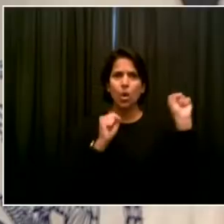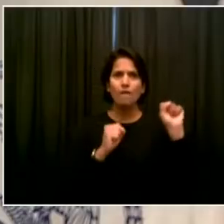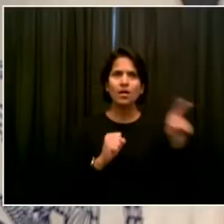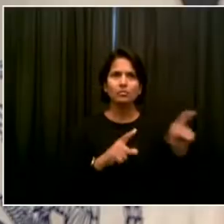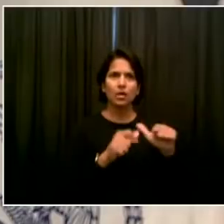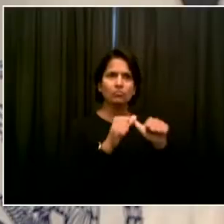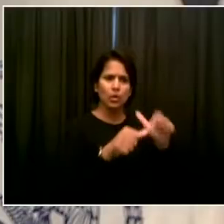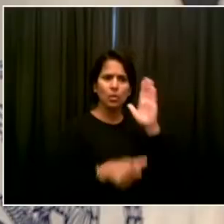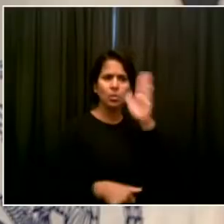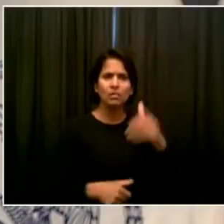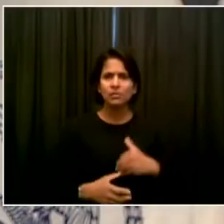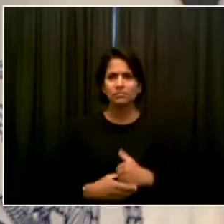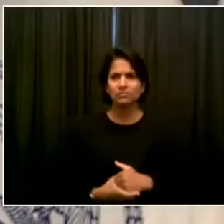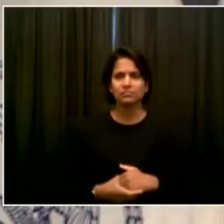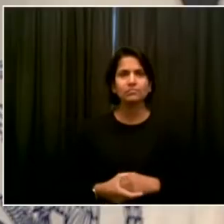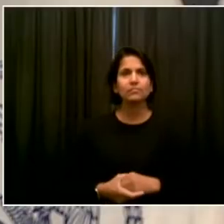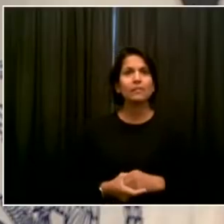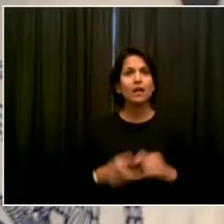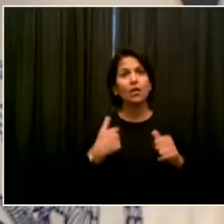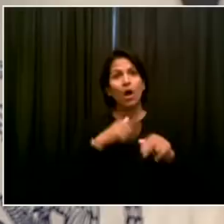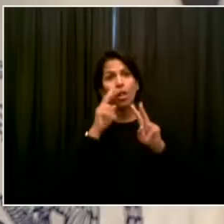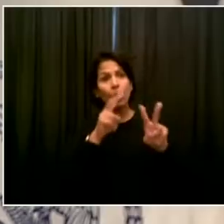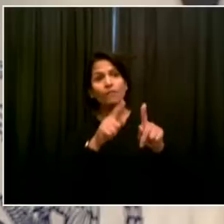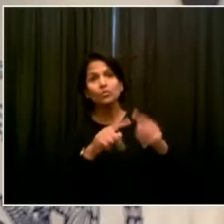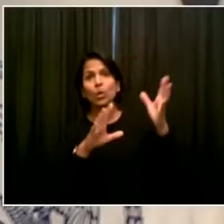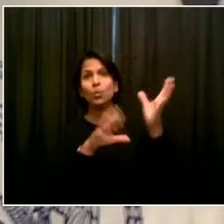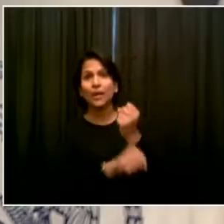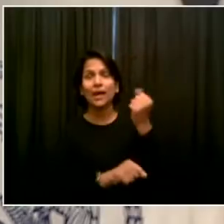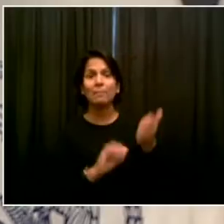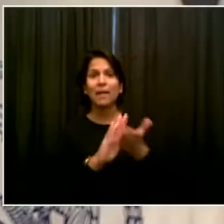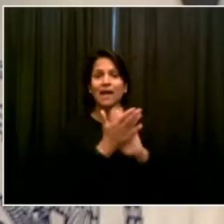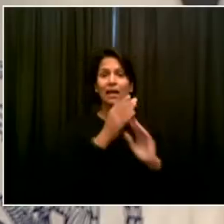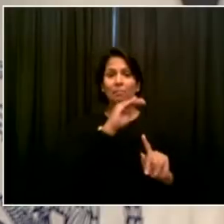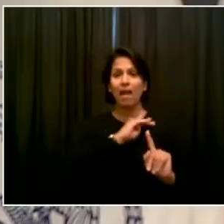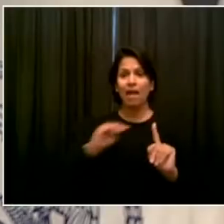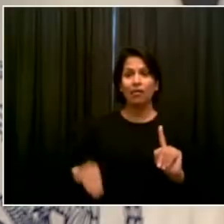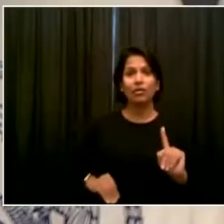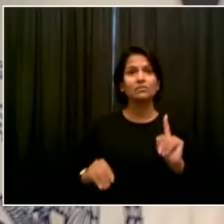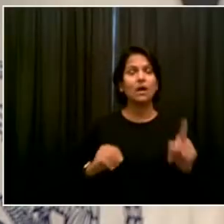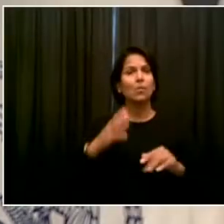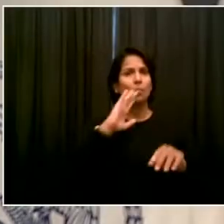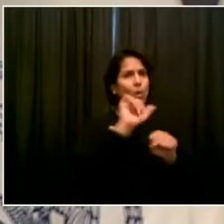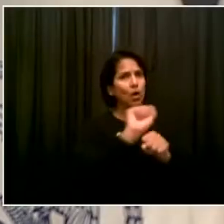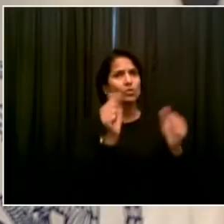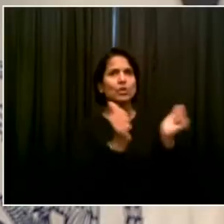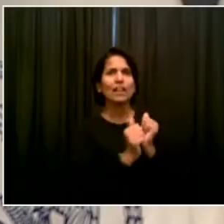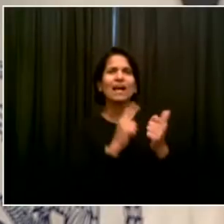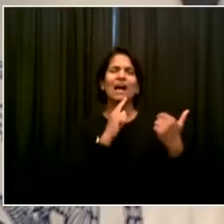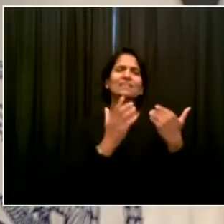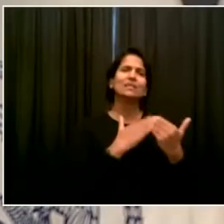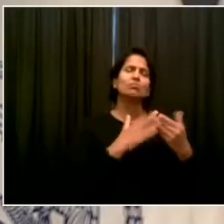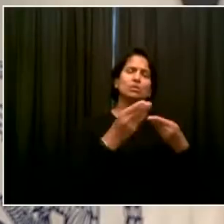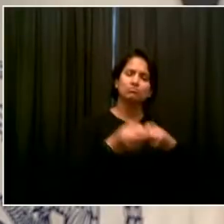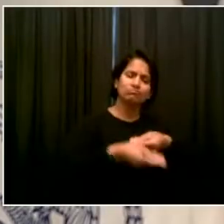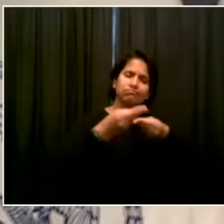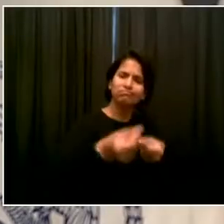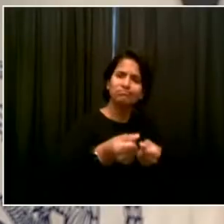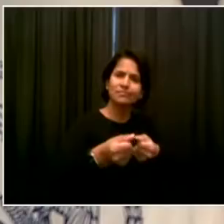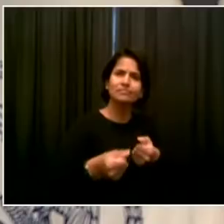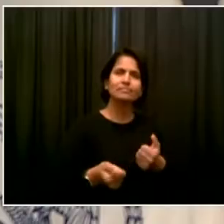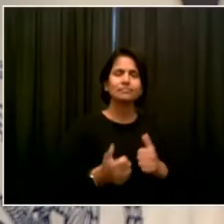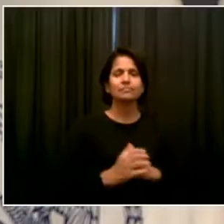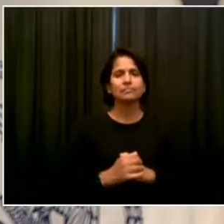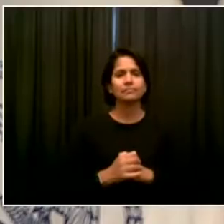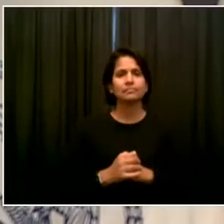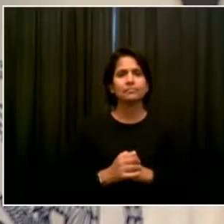becoming elected our next mayor, and I'm looking forward to working with him to have a very, very positive transition. The last question for today goes to Julia Marsh from